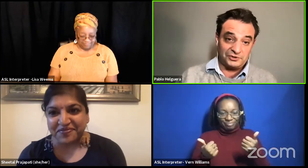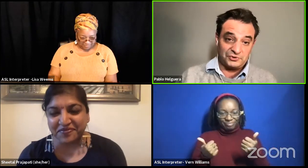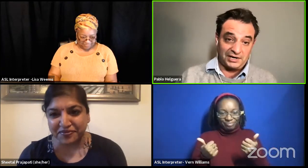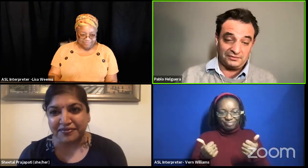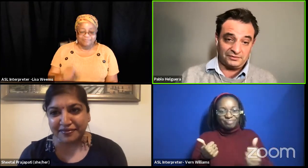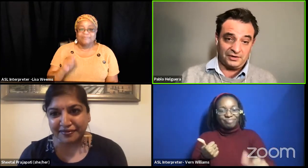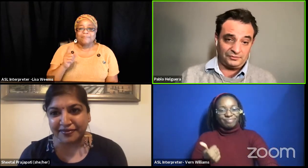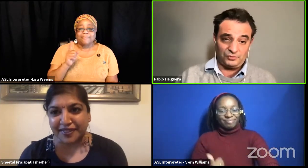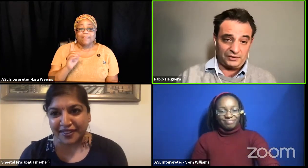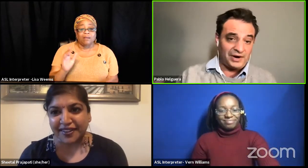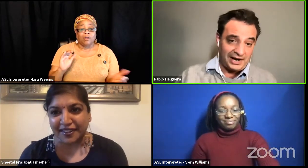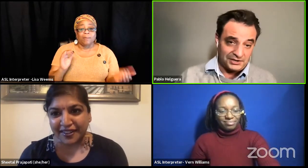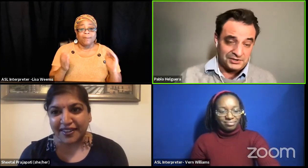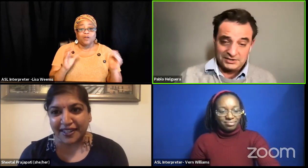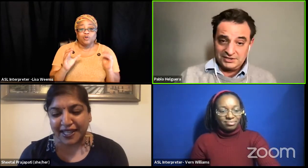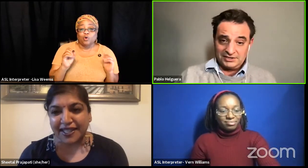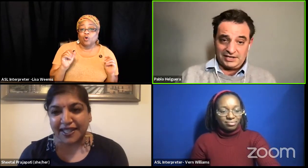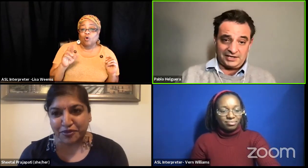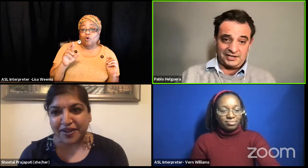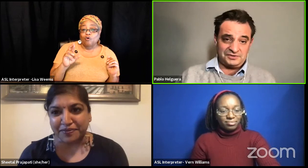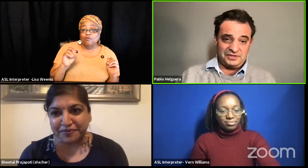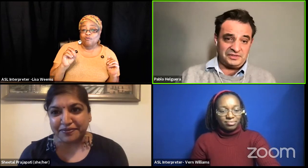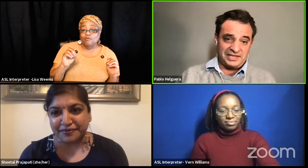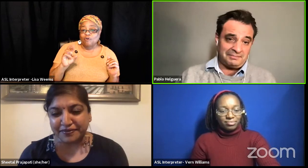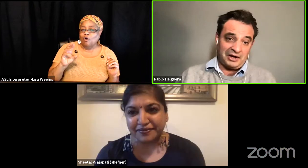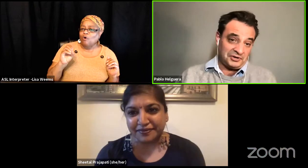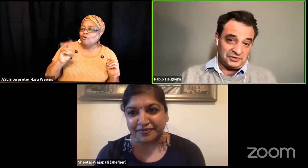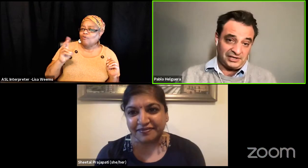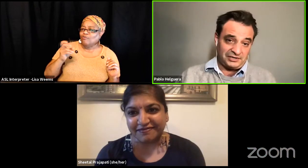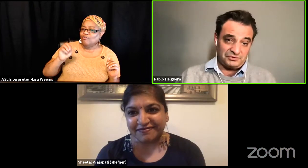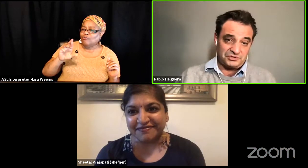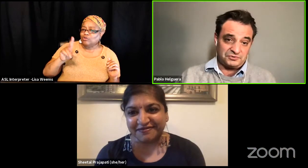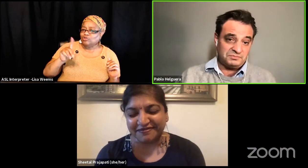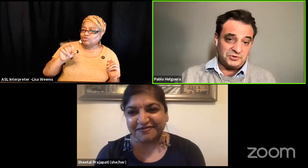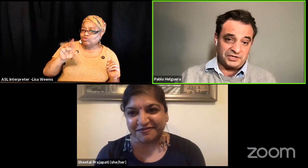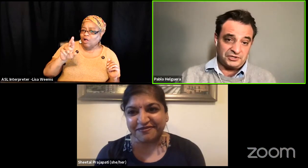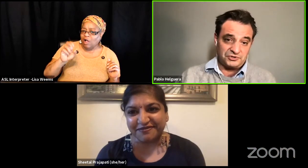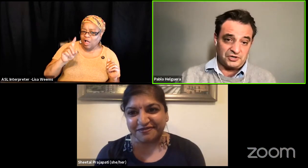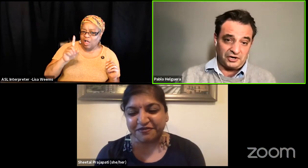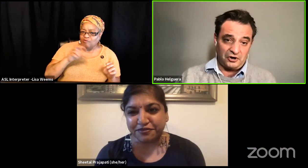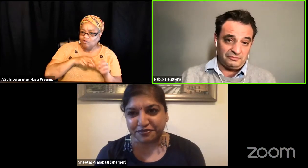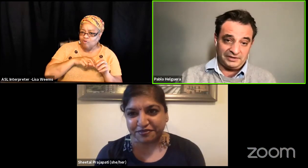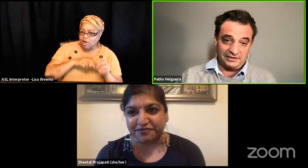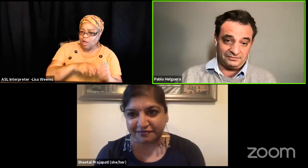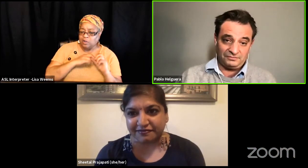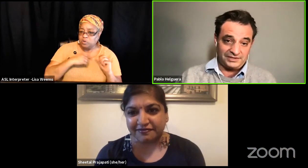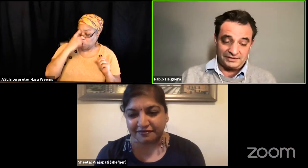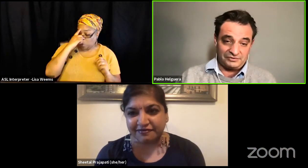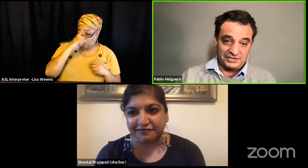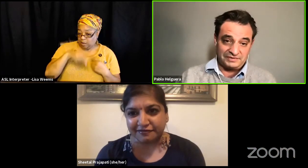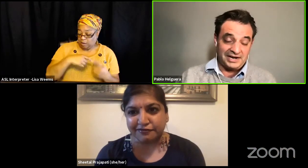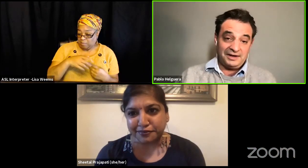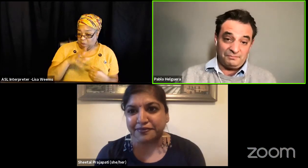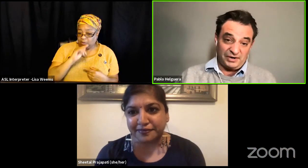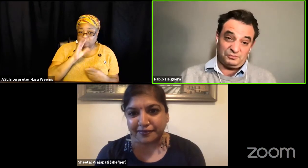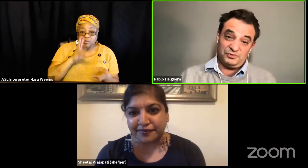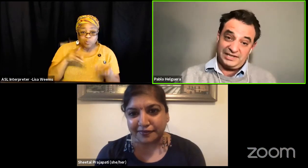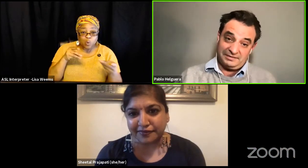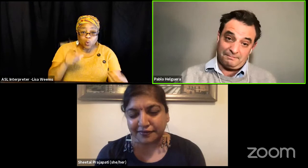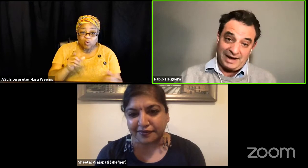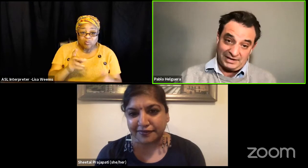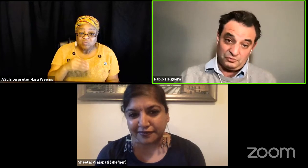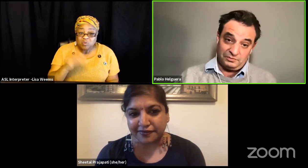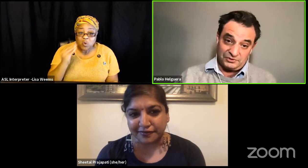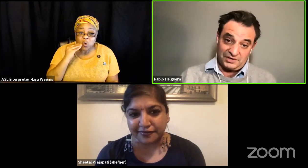good Uber ride, like you didn't think about it, you know, like it was just smooth and you just got home and then everything's fine. But a